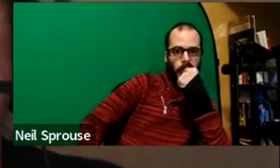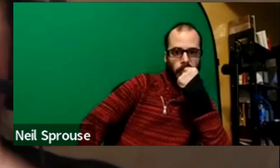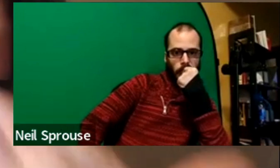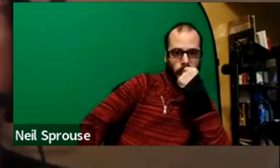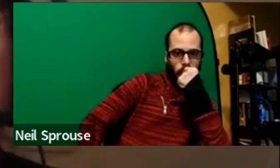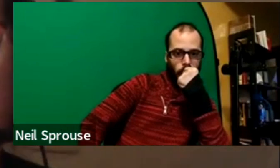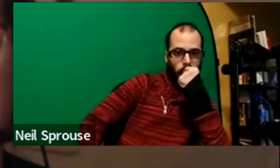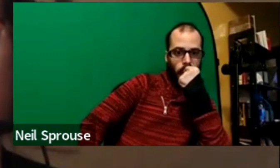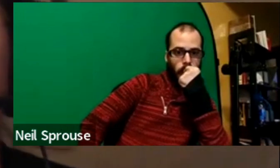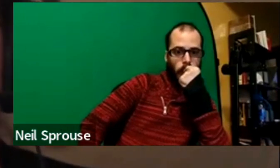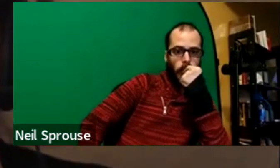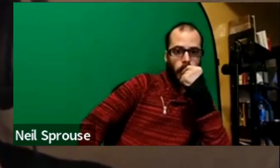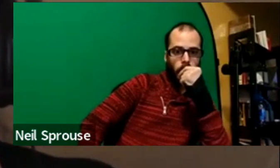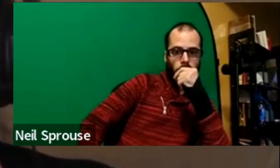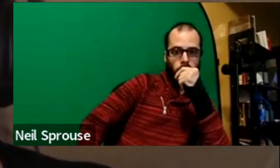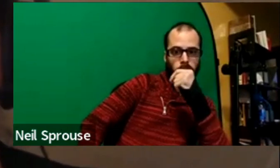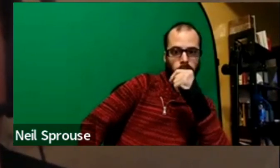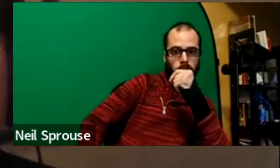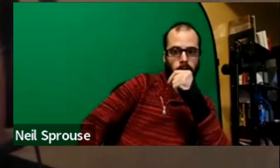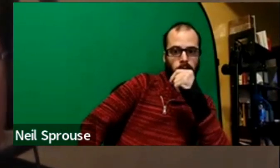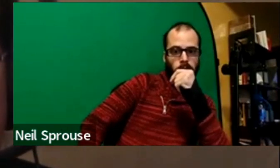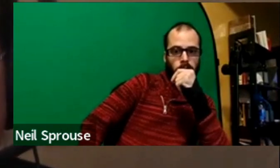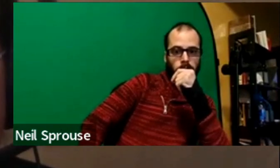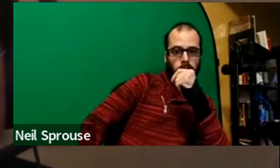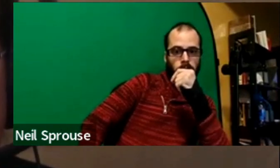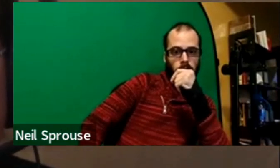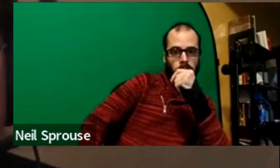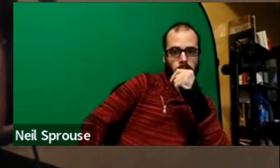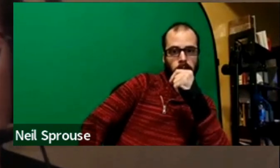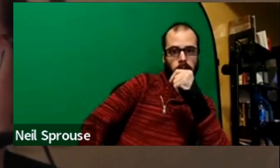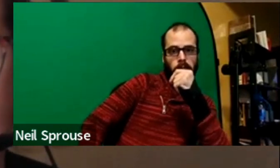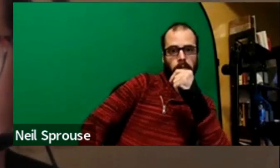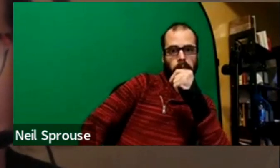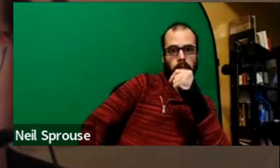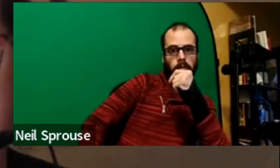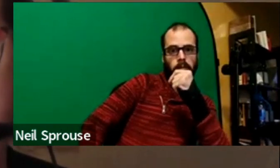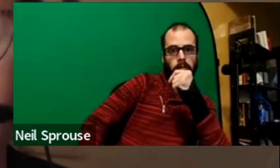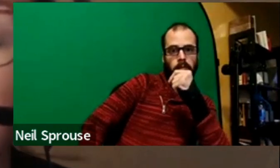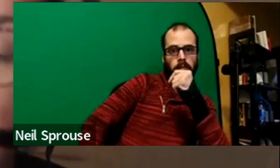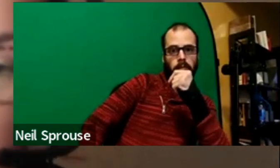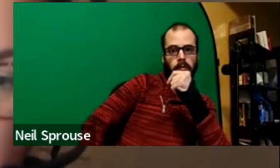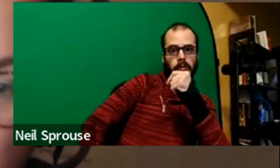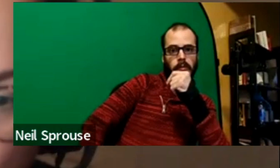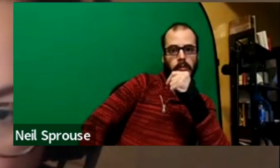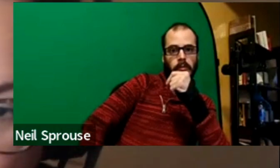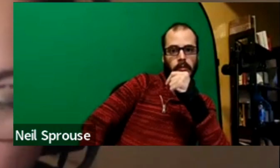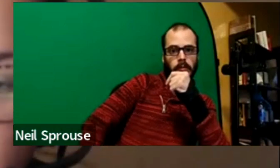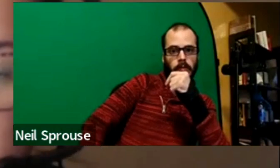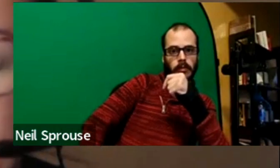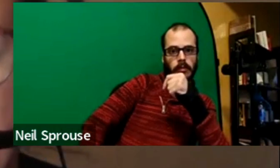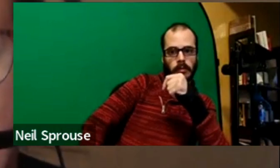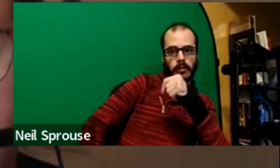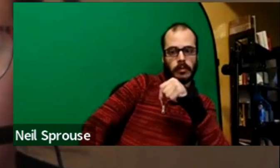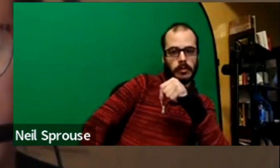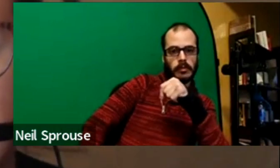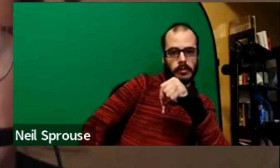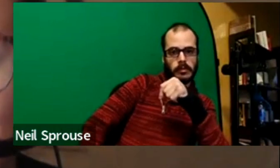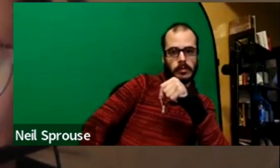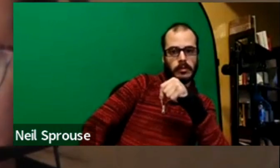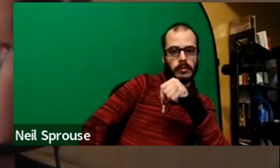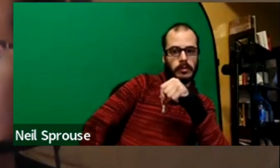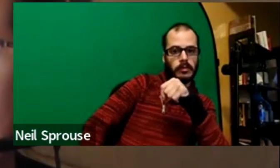things in context. So how is it also impacting things like the structure of it and how